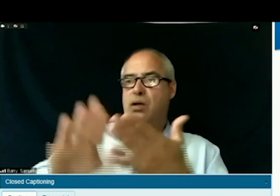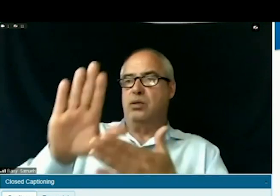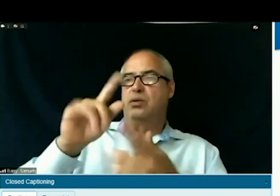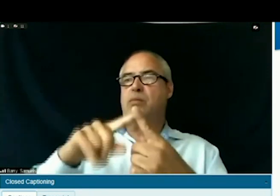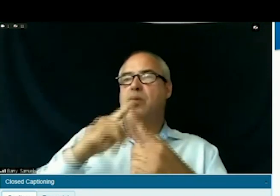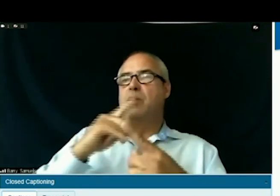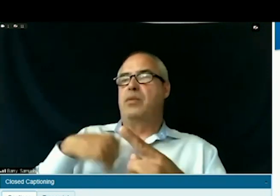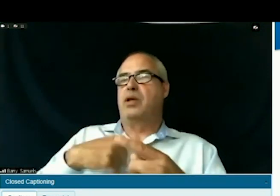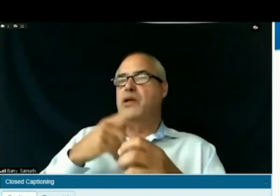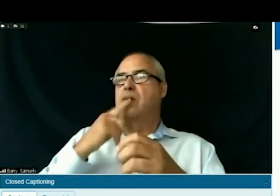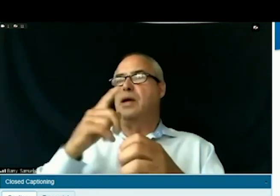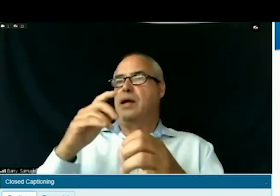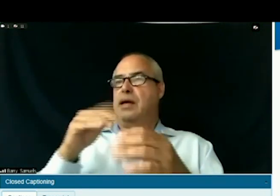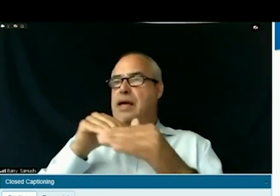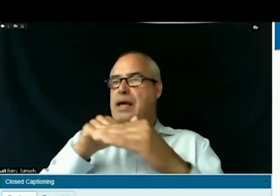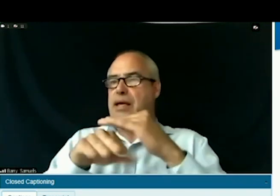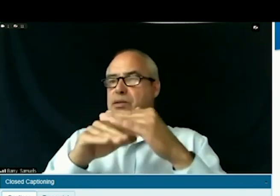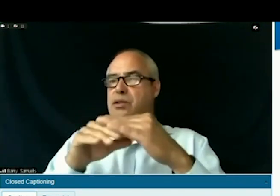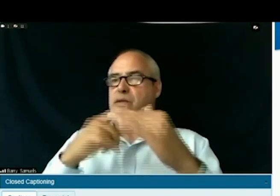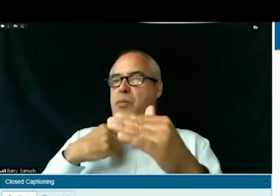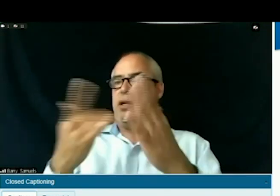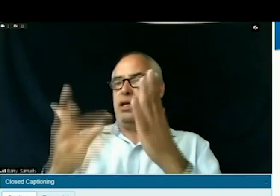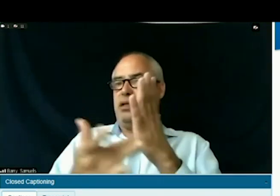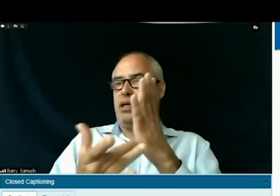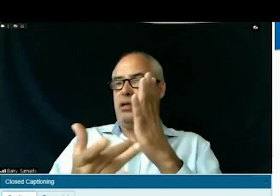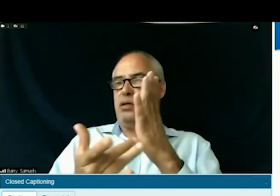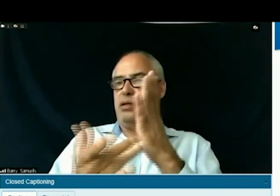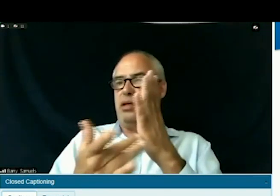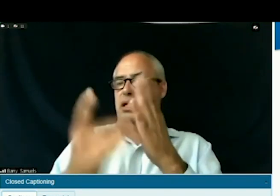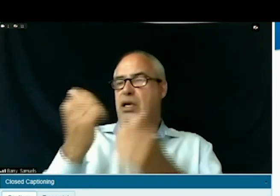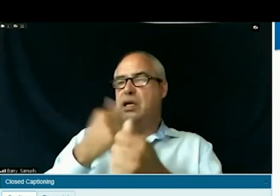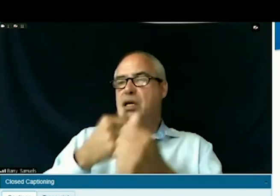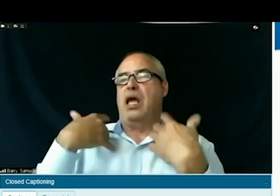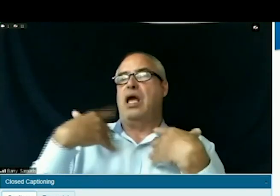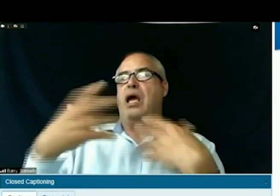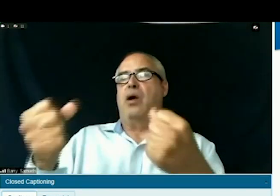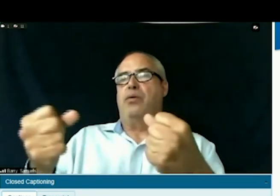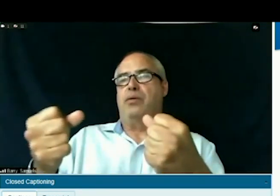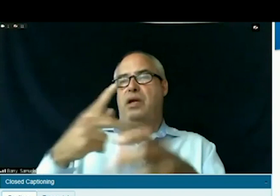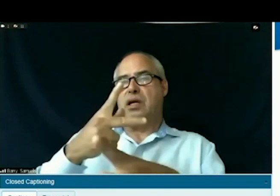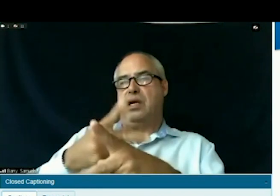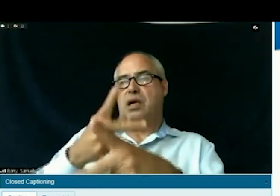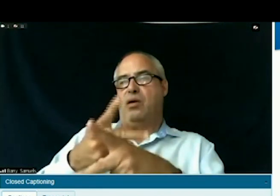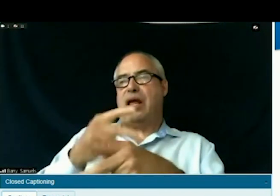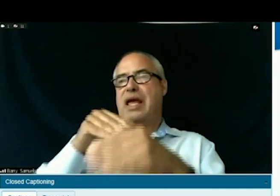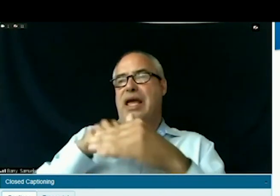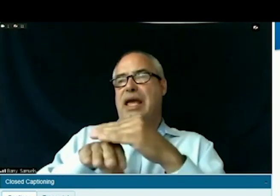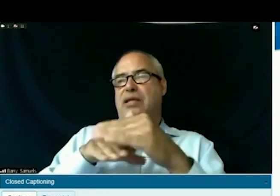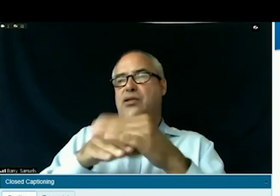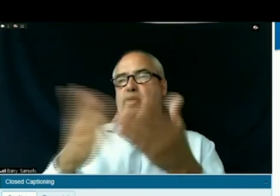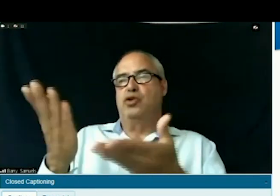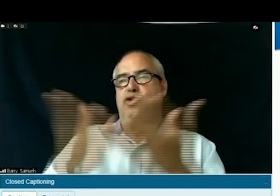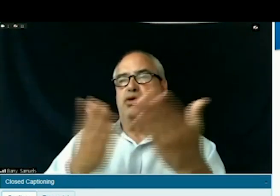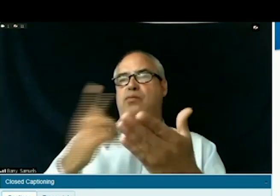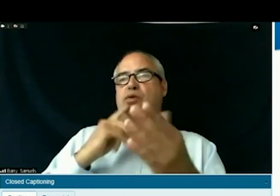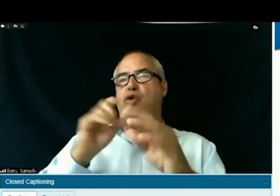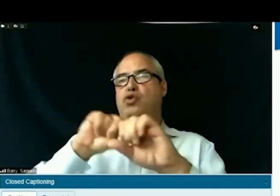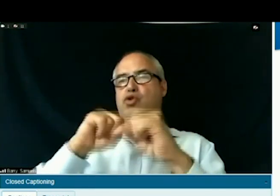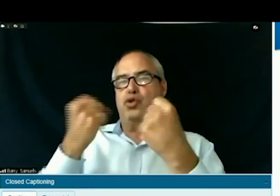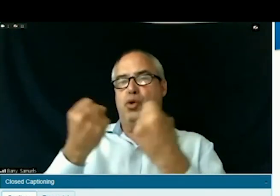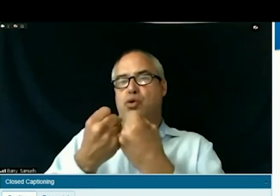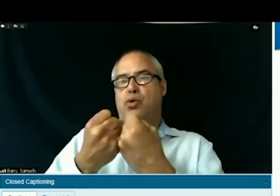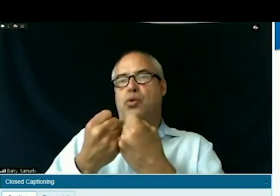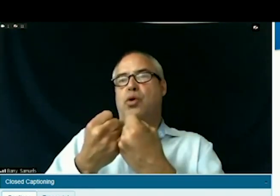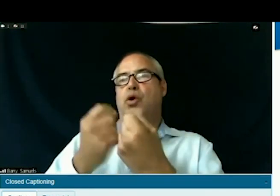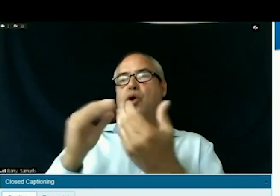then the access to the technology for any healthcare access services. Social and community resources and supports. My gosh, we